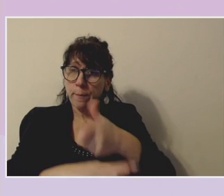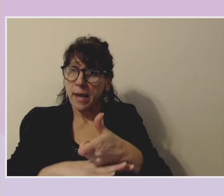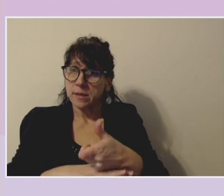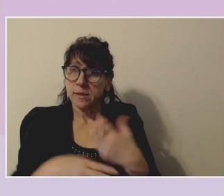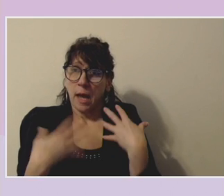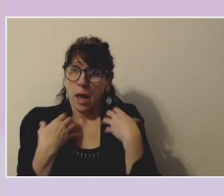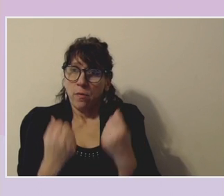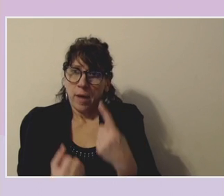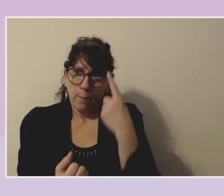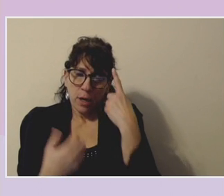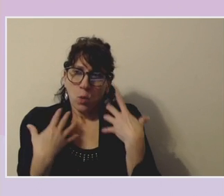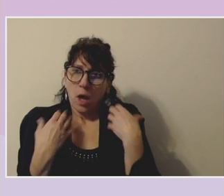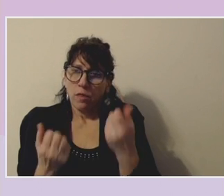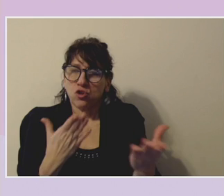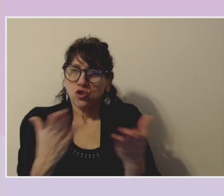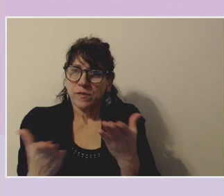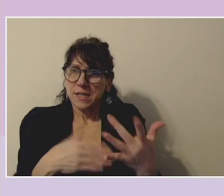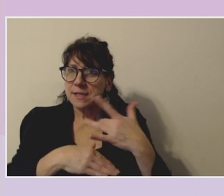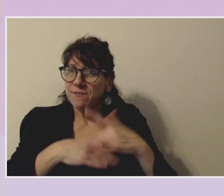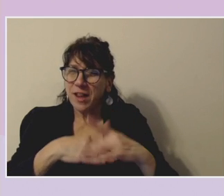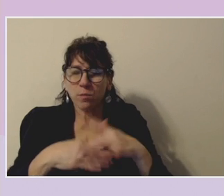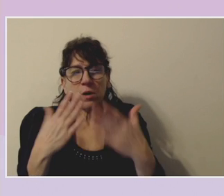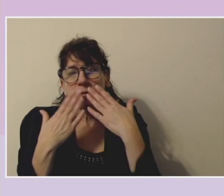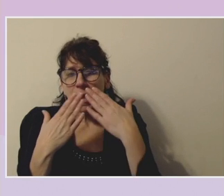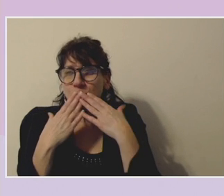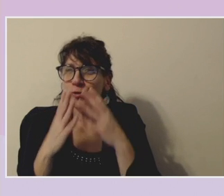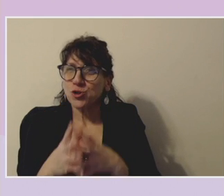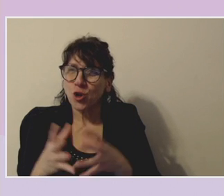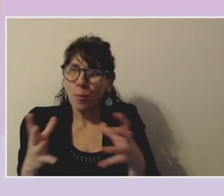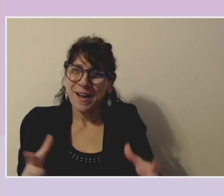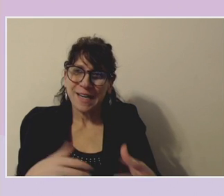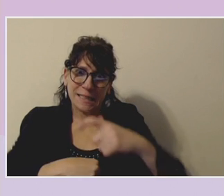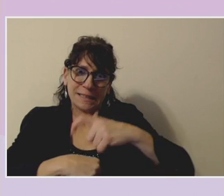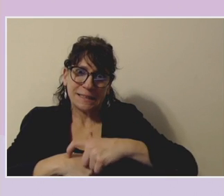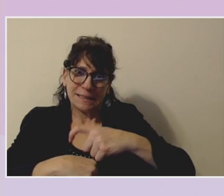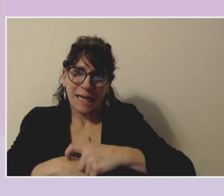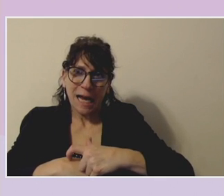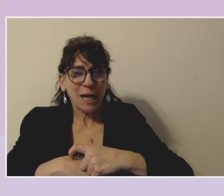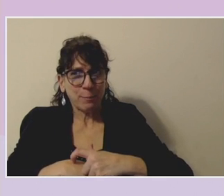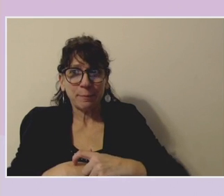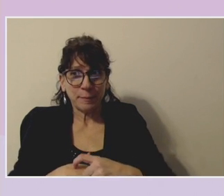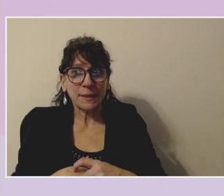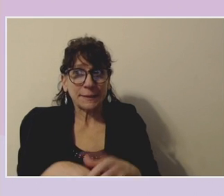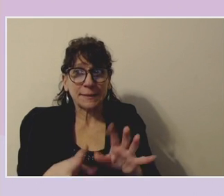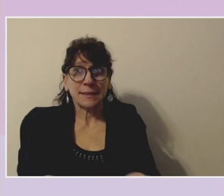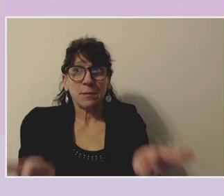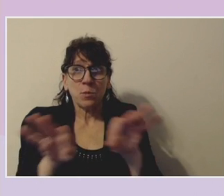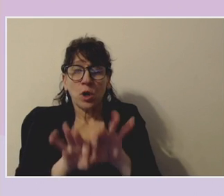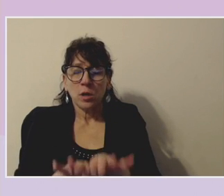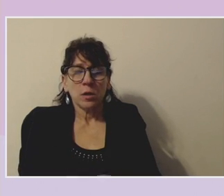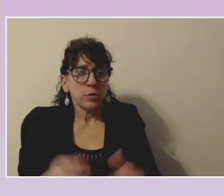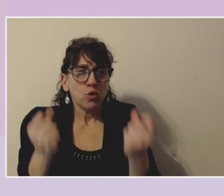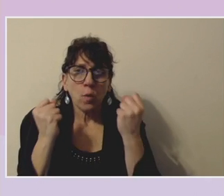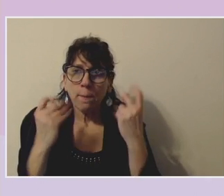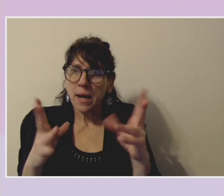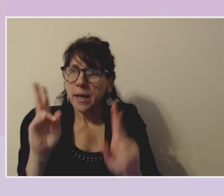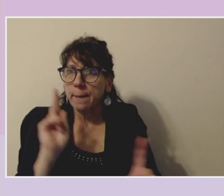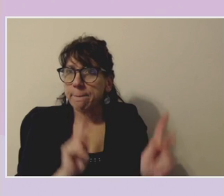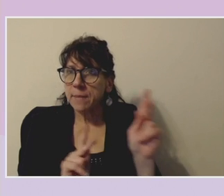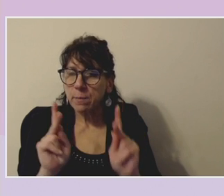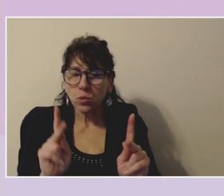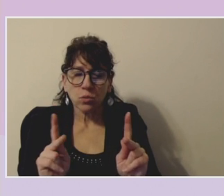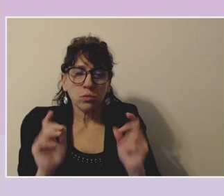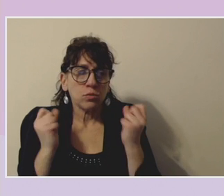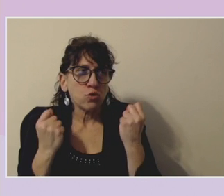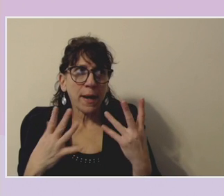health services available. So thank you so much. Time is indeed of the essence. Too many people, too many young